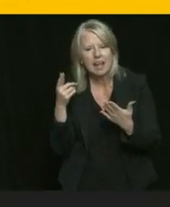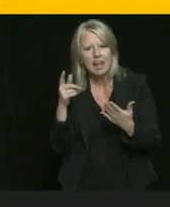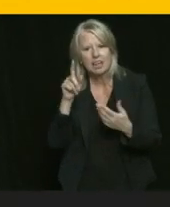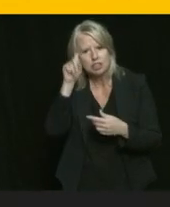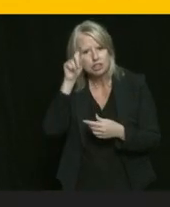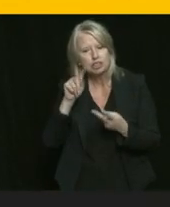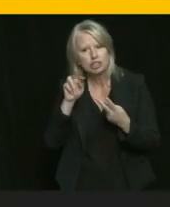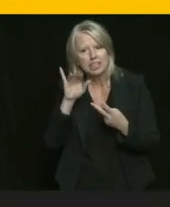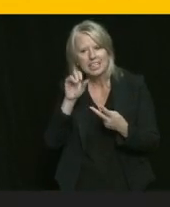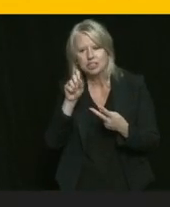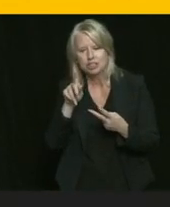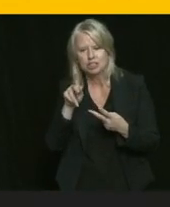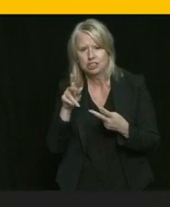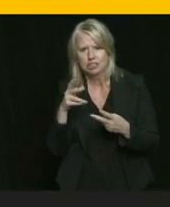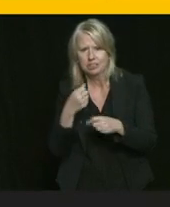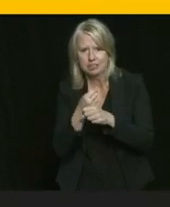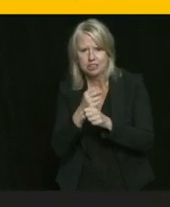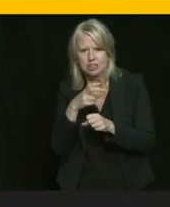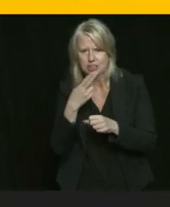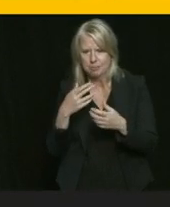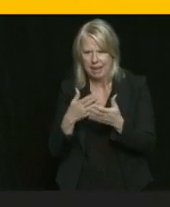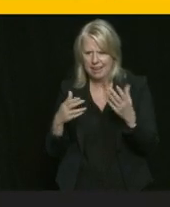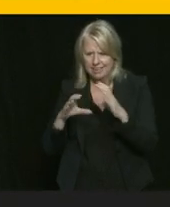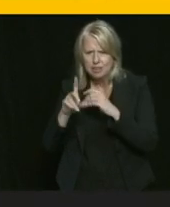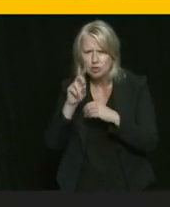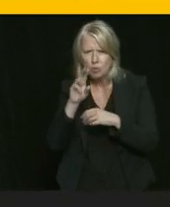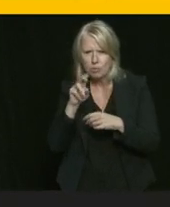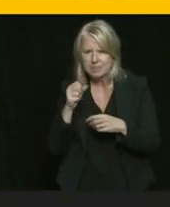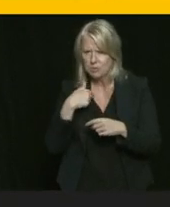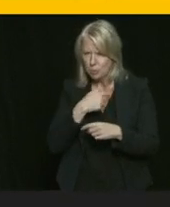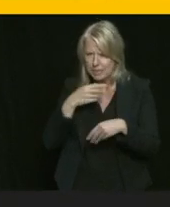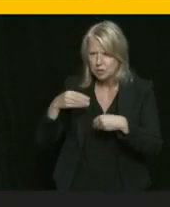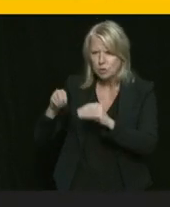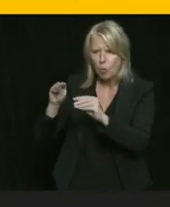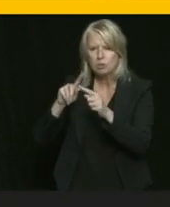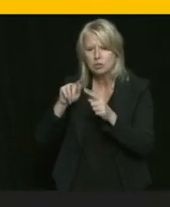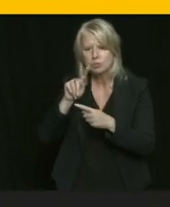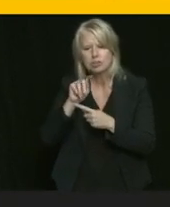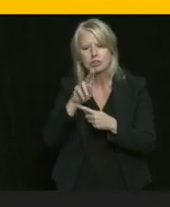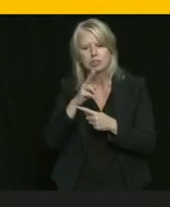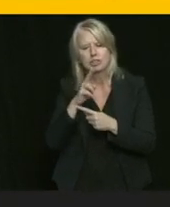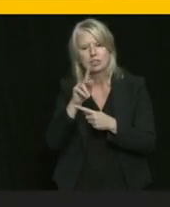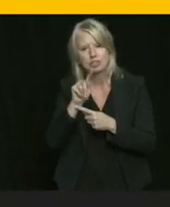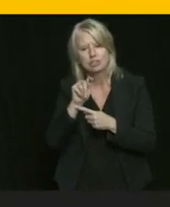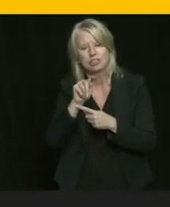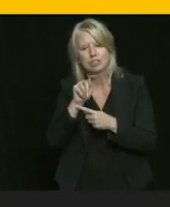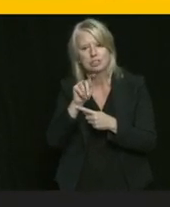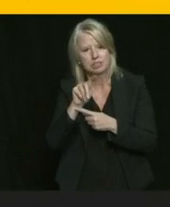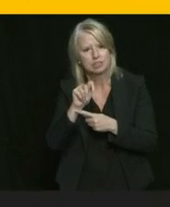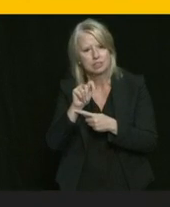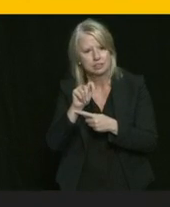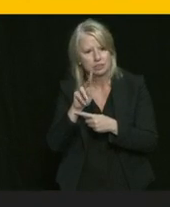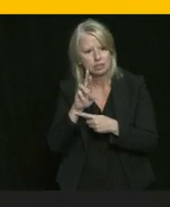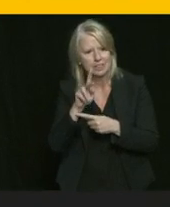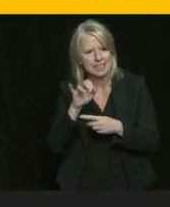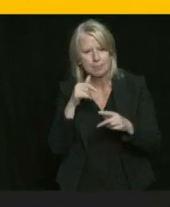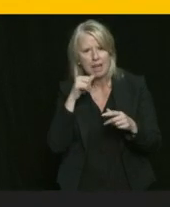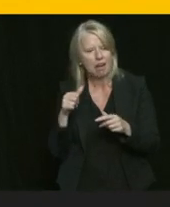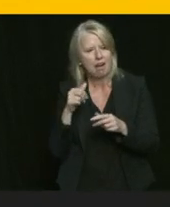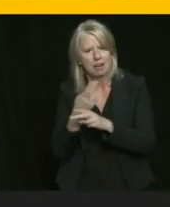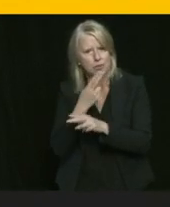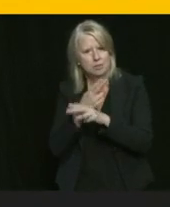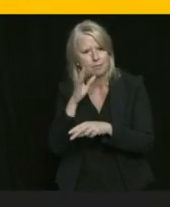drones with Canadian airstrike gear, which we had sold to Turkey, not to Azerbaijan, but they're being used by Azerbaijanis.